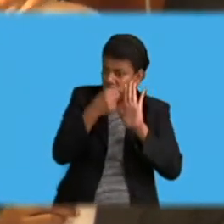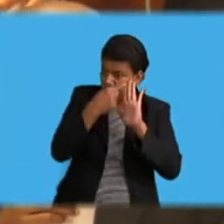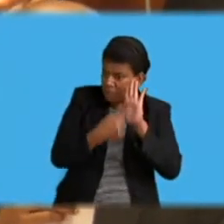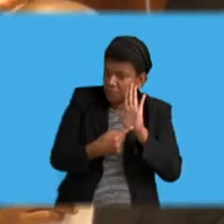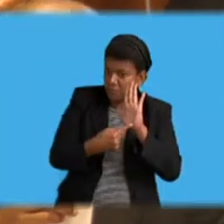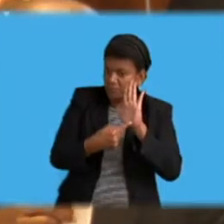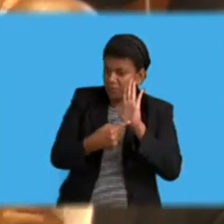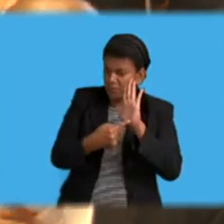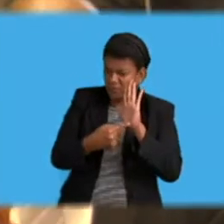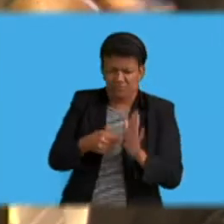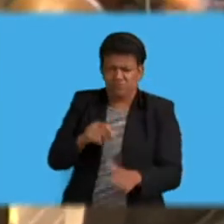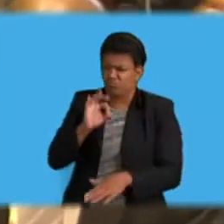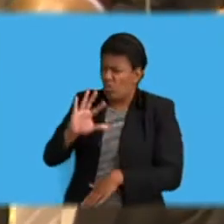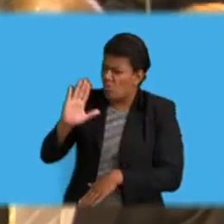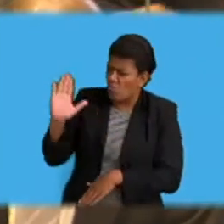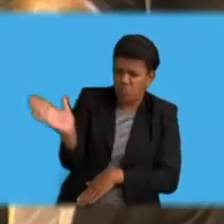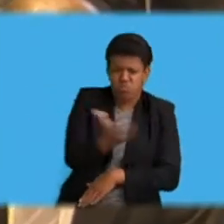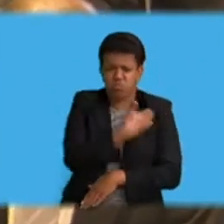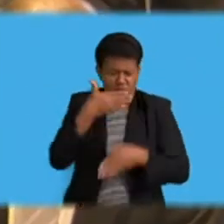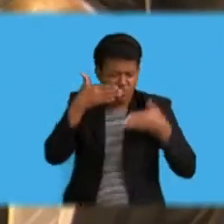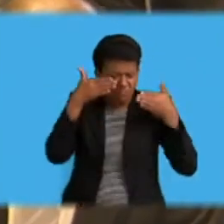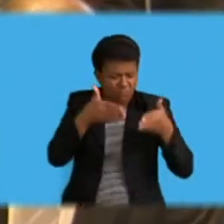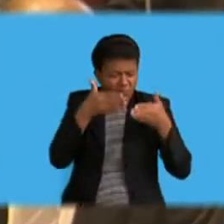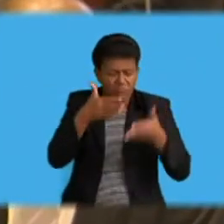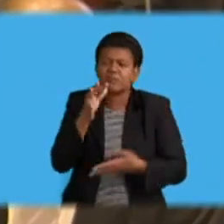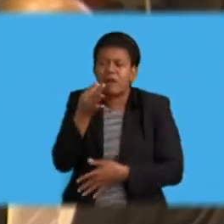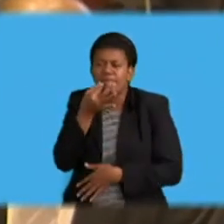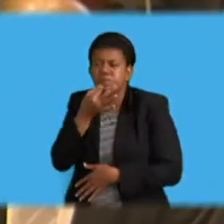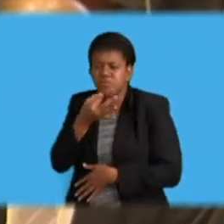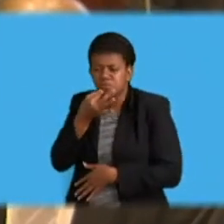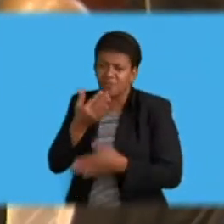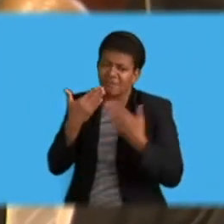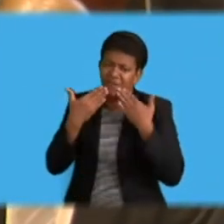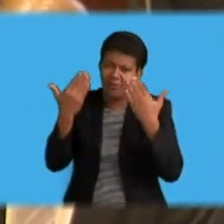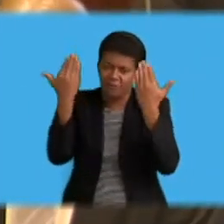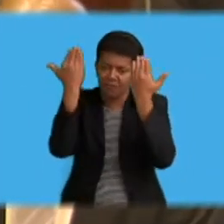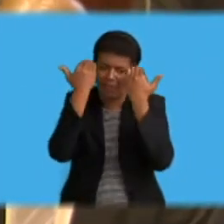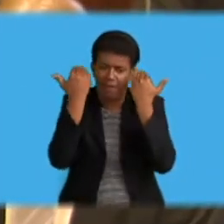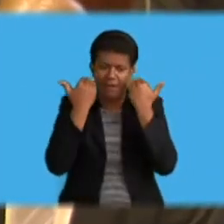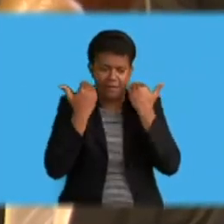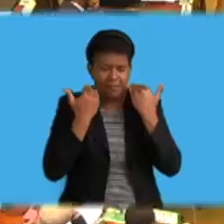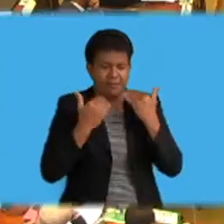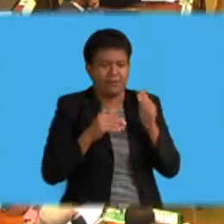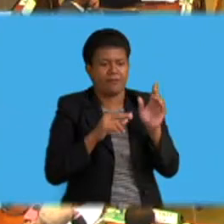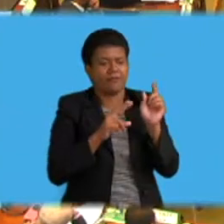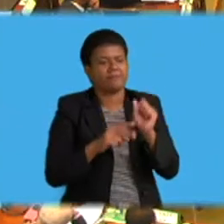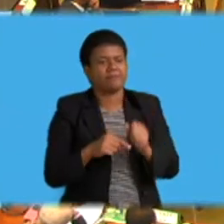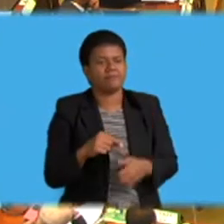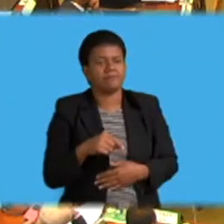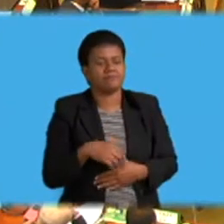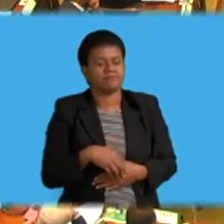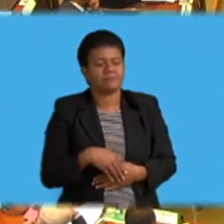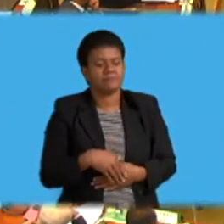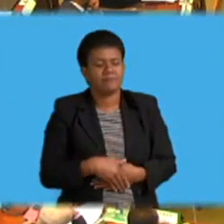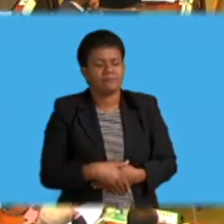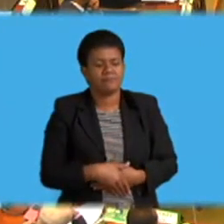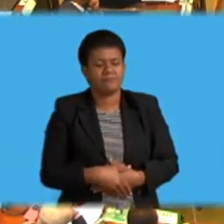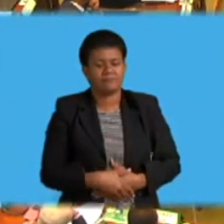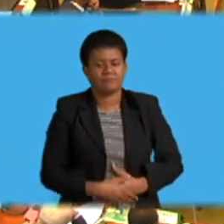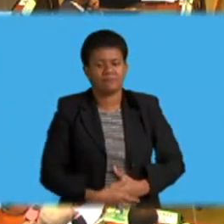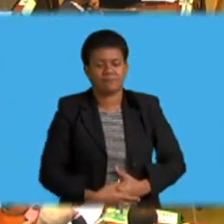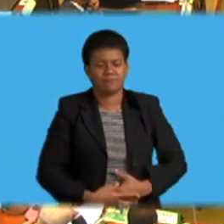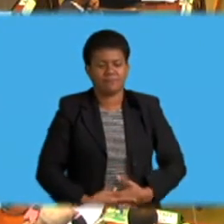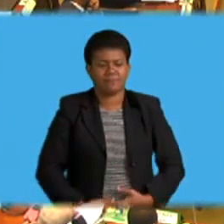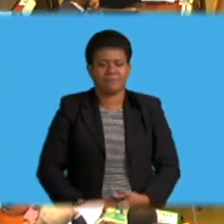has been the case in the last 3 years. Thank you, Honorable Deputy Speaker. Thank you, Honorable Member. I will now call upon the leader